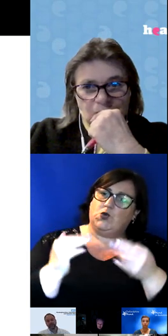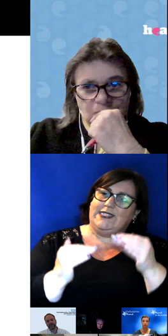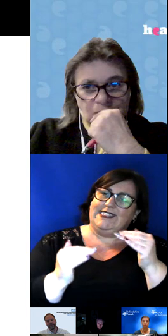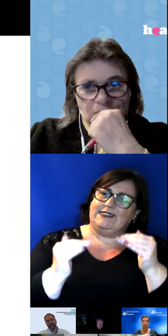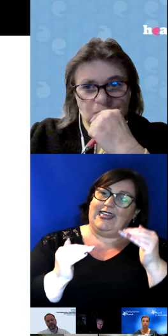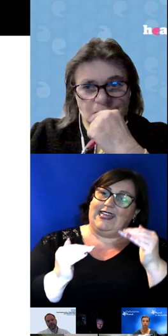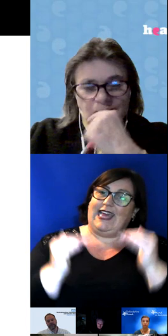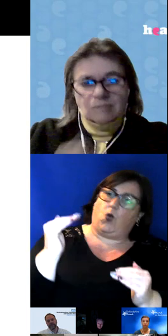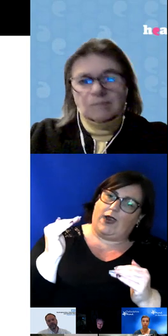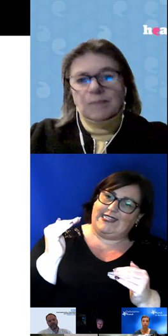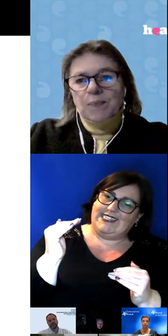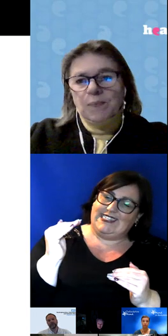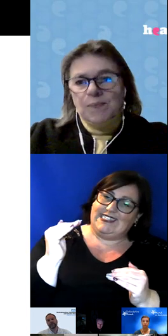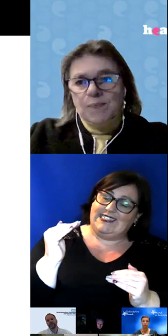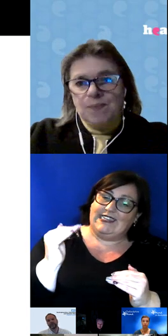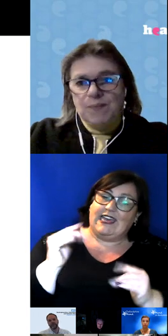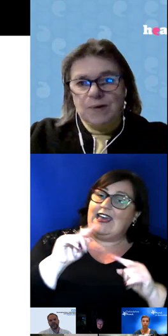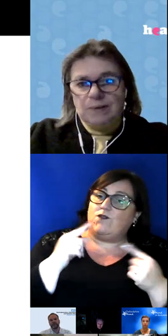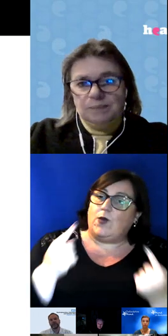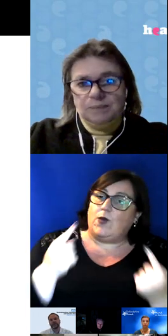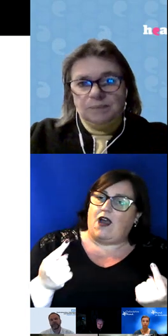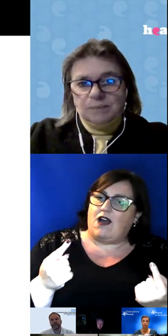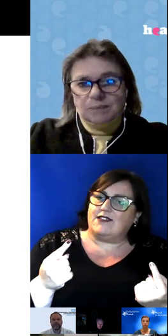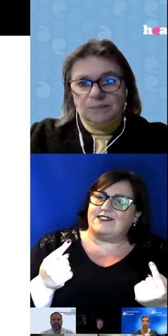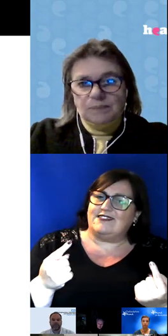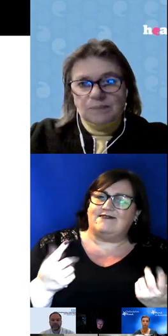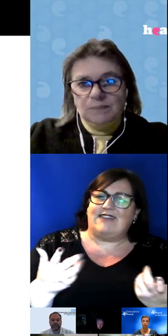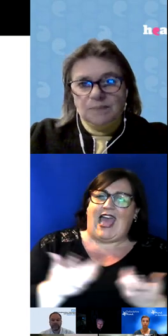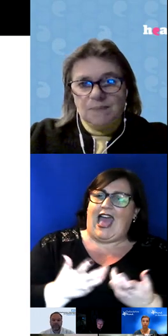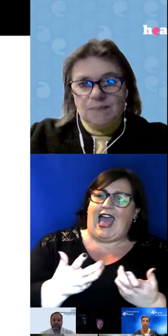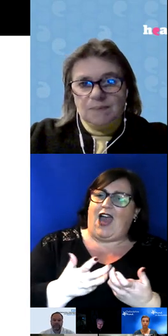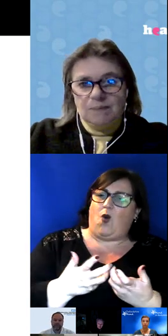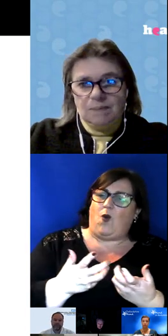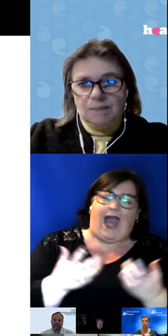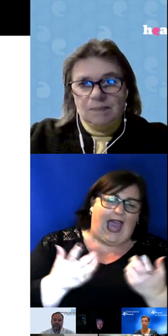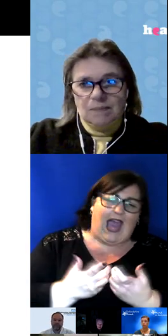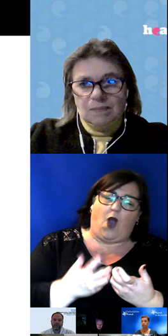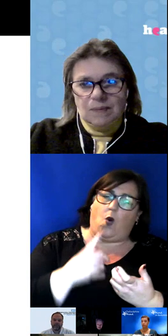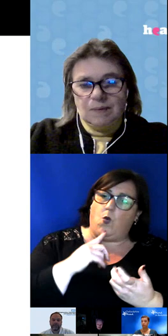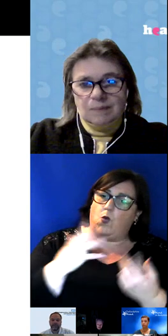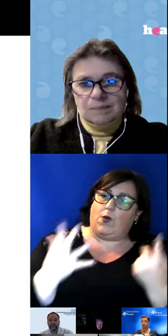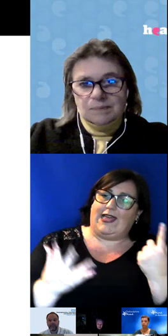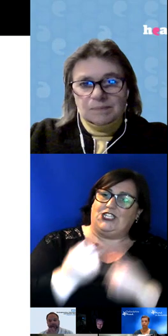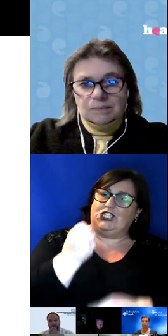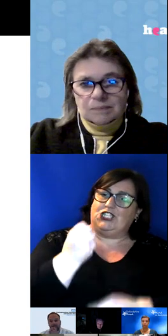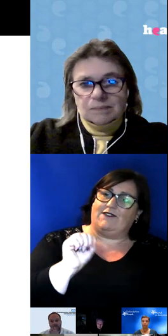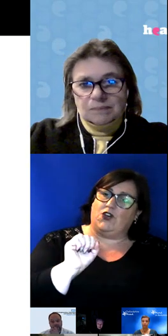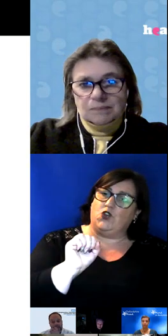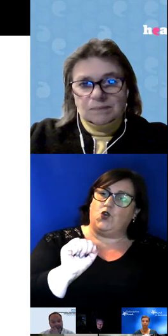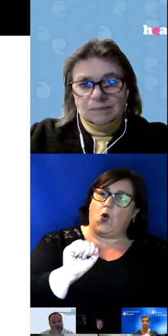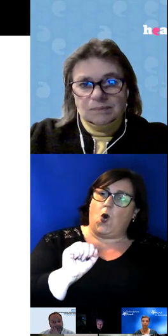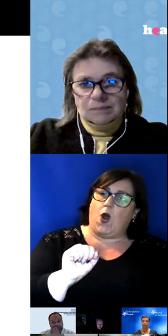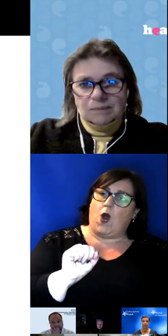then we're just not going to be able to meet, you know, these admirable